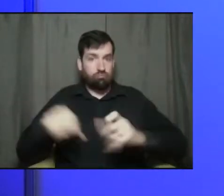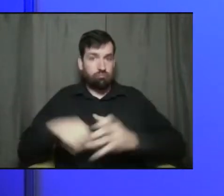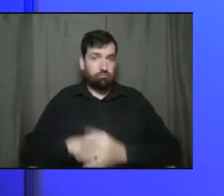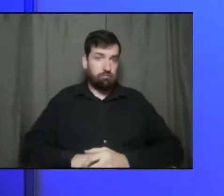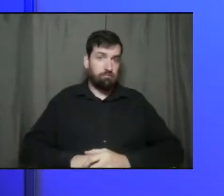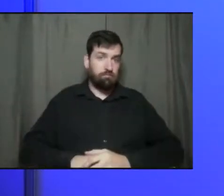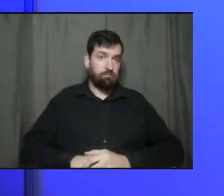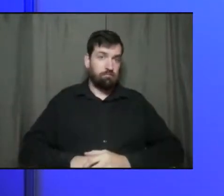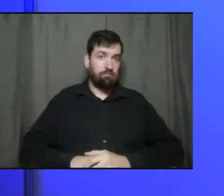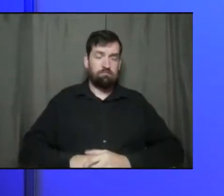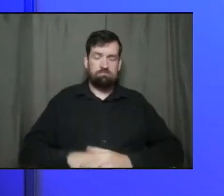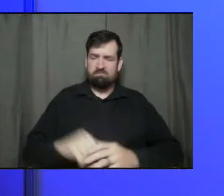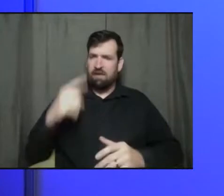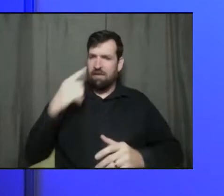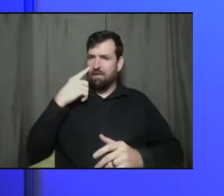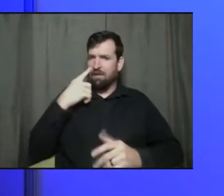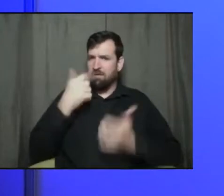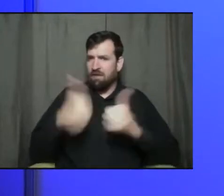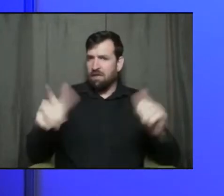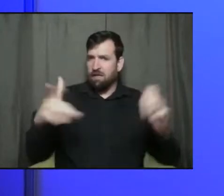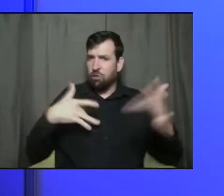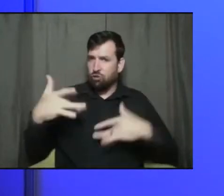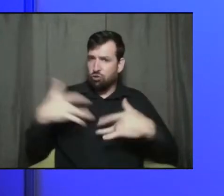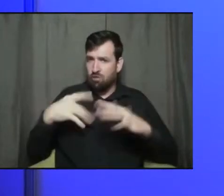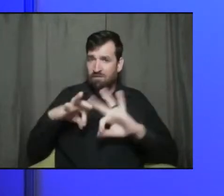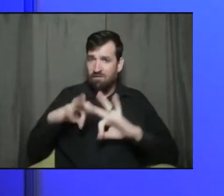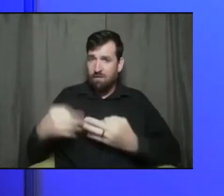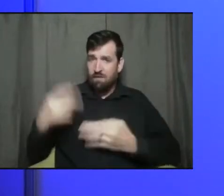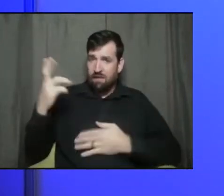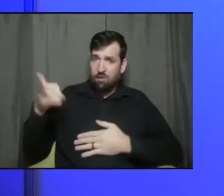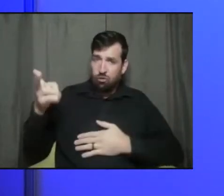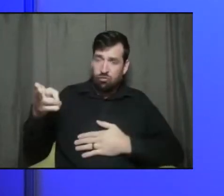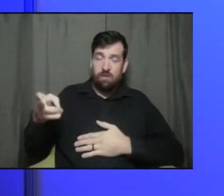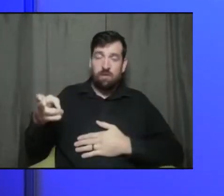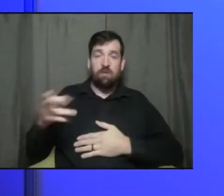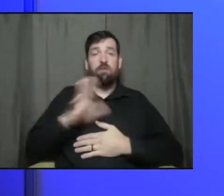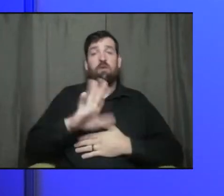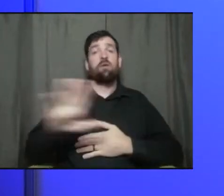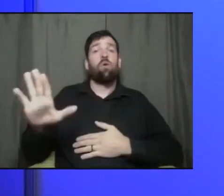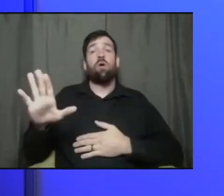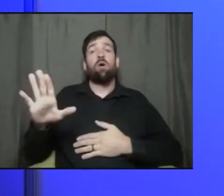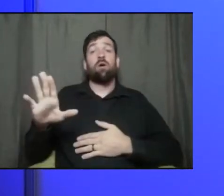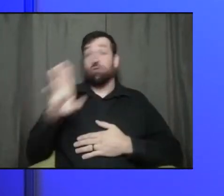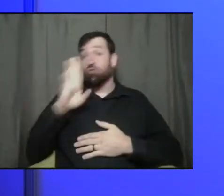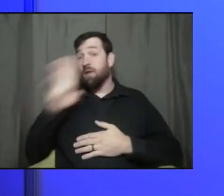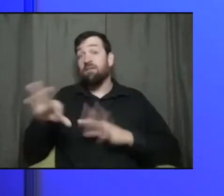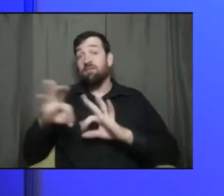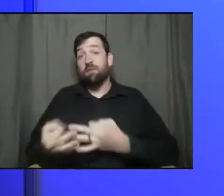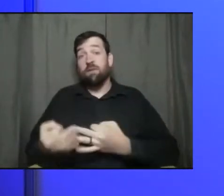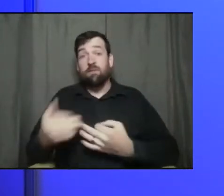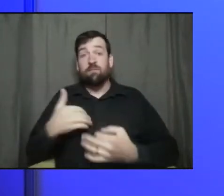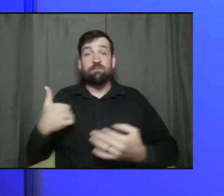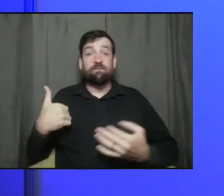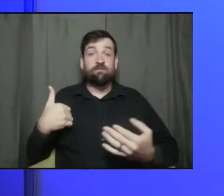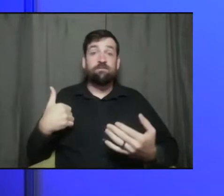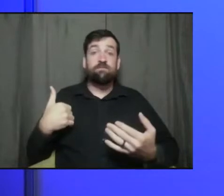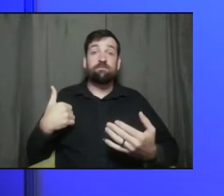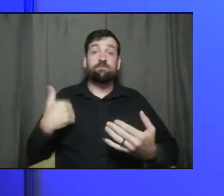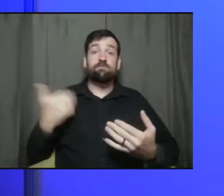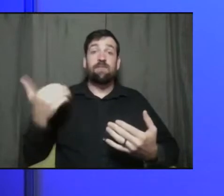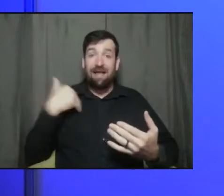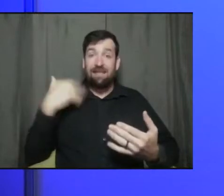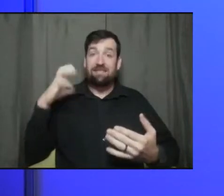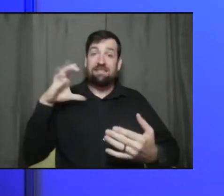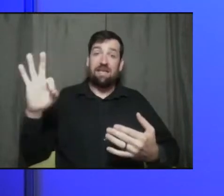I think if there's a concern with a family history of someone in your, a direct relative, blood relative who had CF in the past,